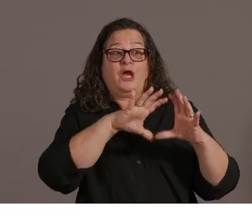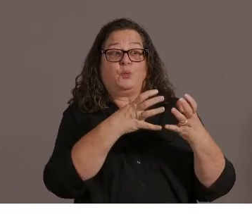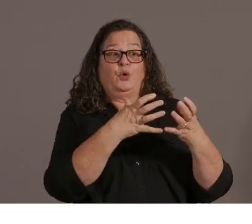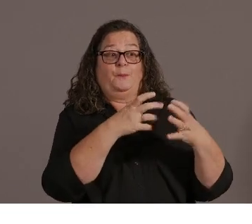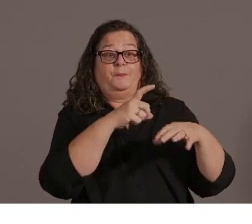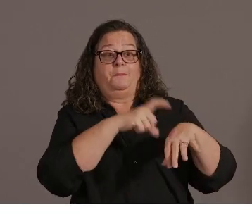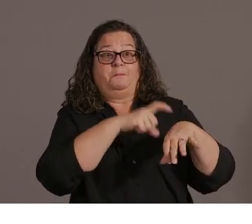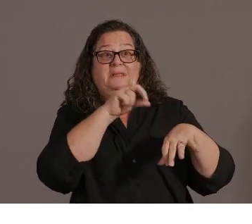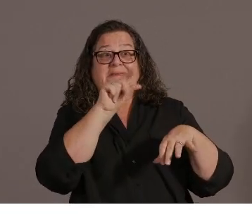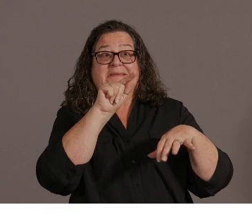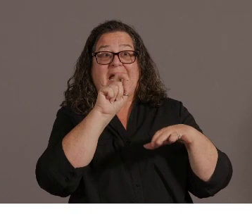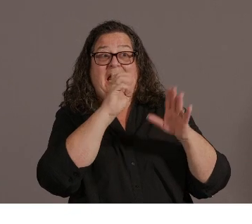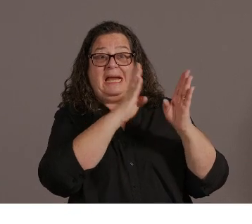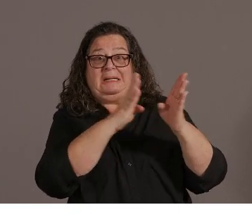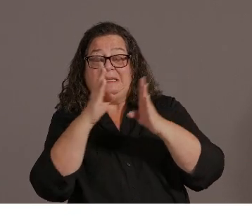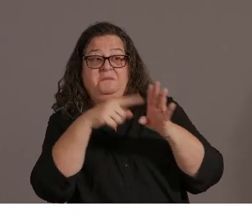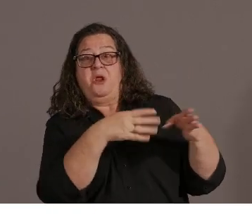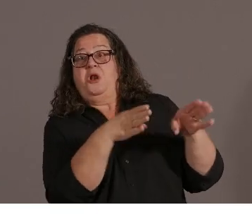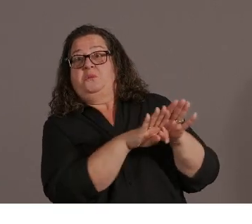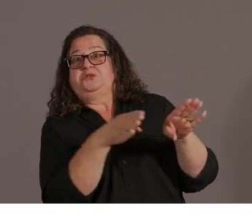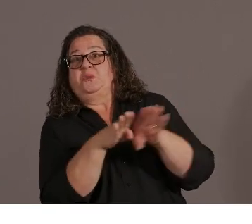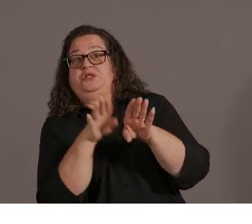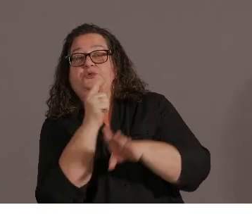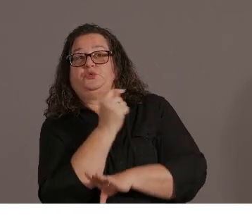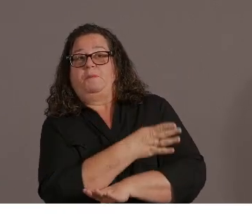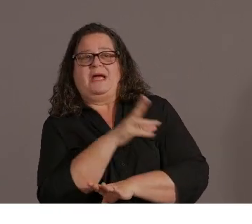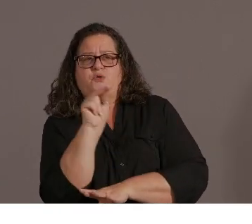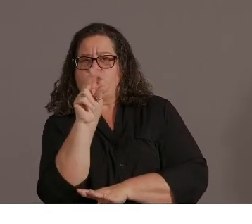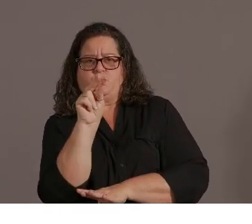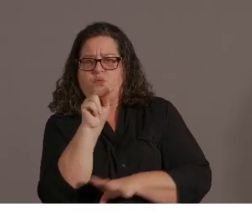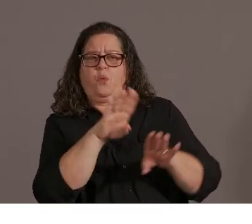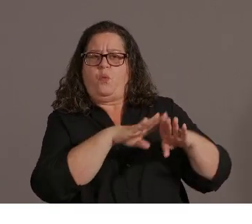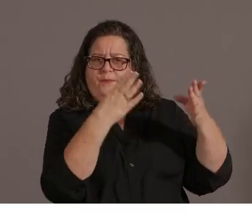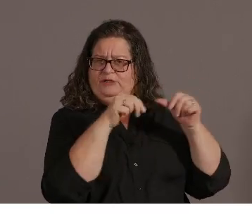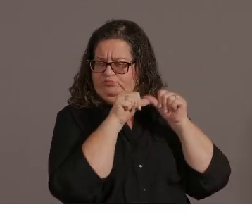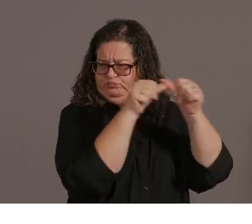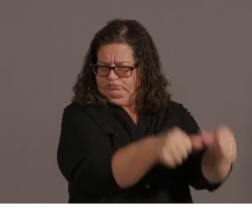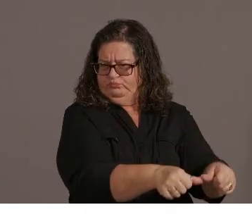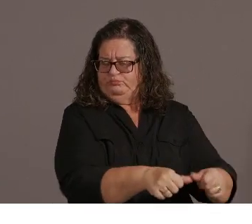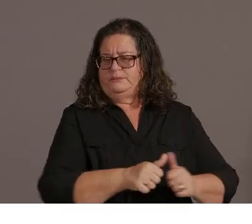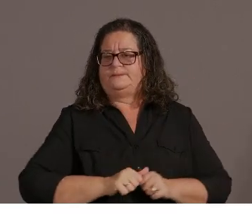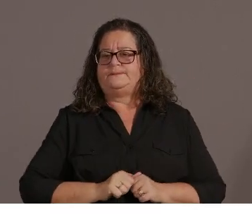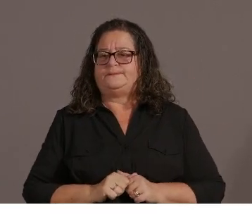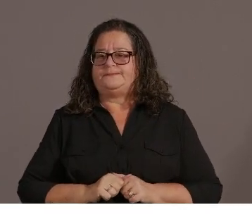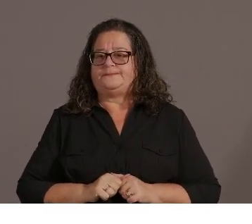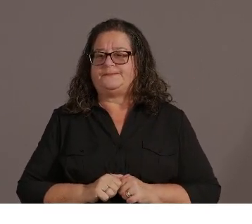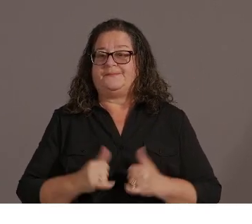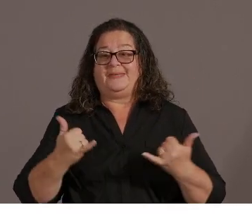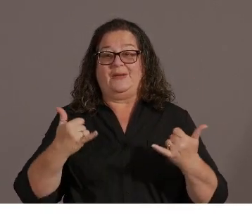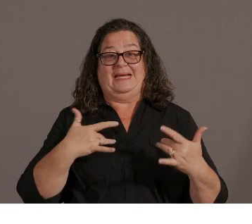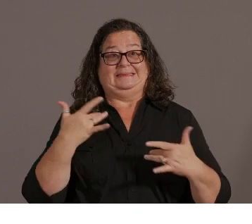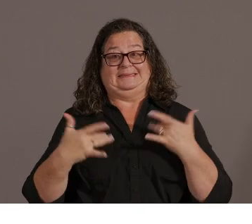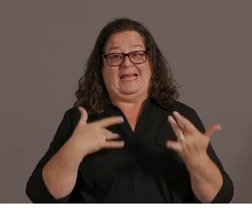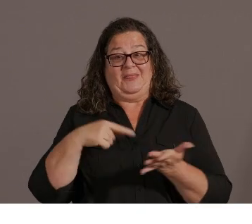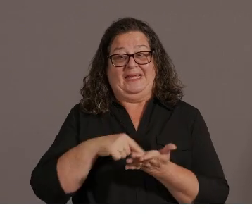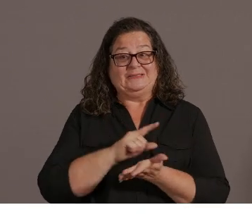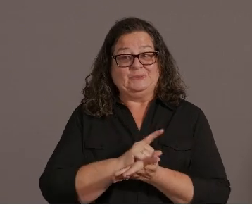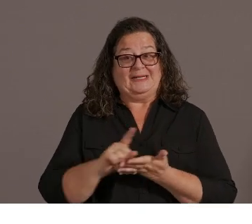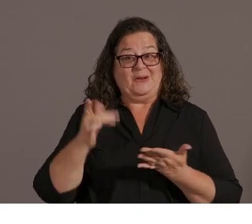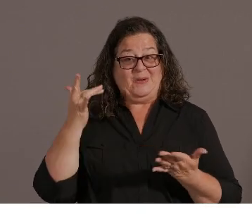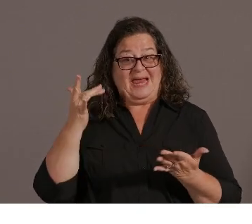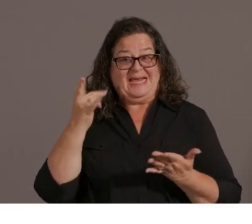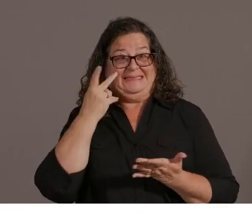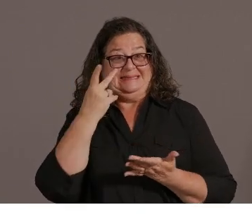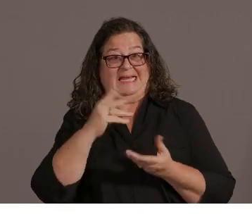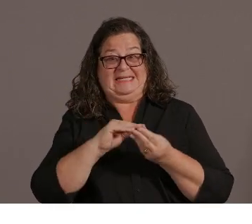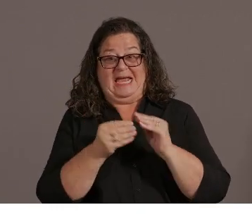This week, we were excited. We saw a increase in the number of vaccines, and I am so sorry. We will have to send those numbers out. I